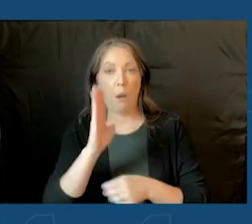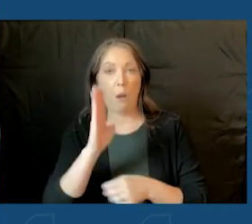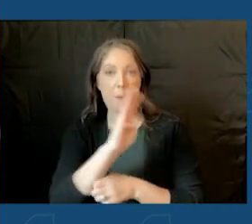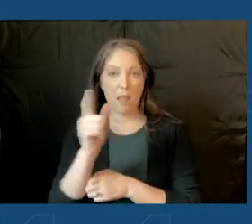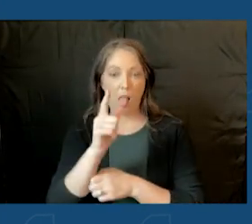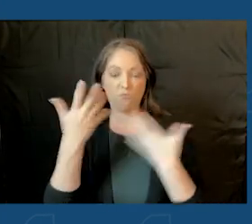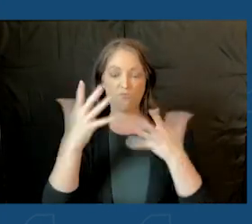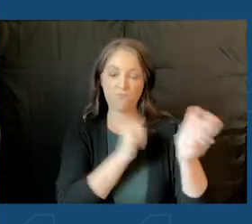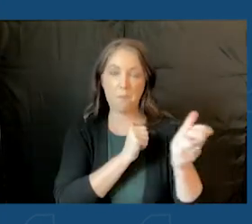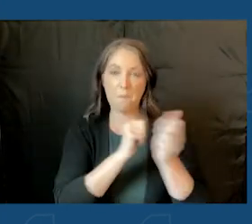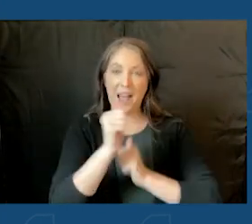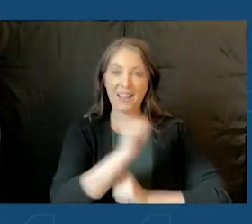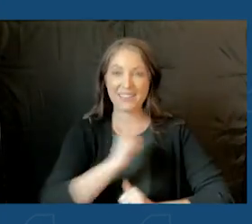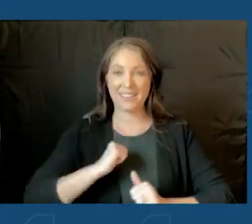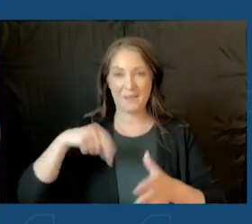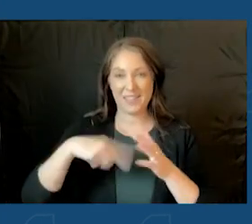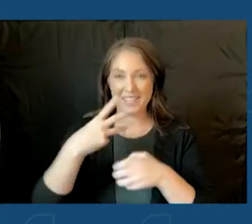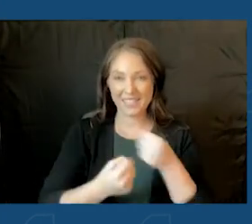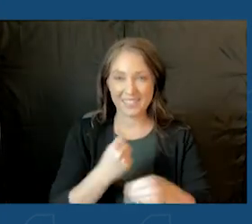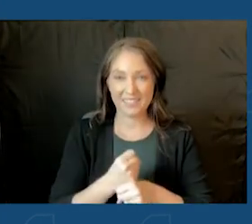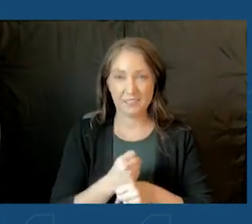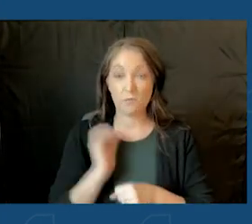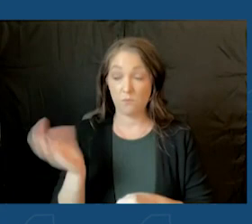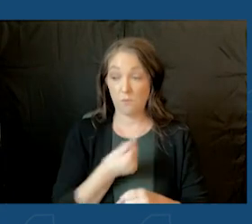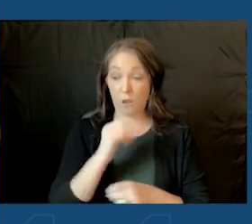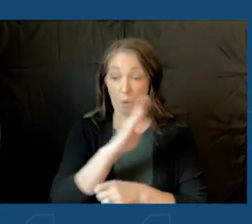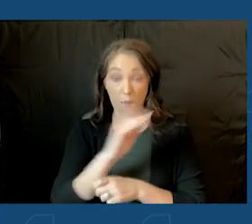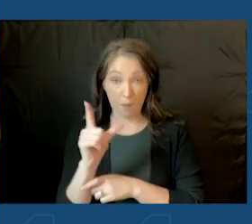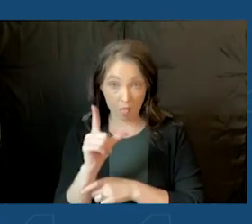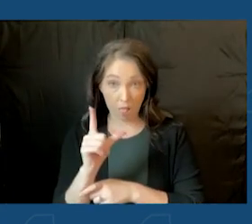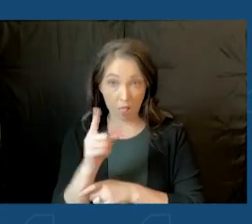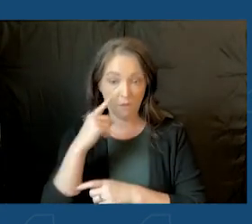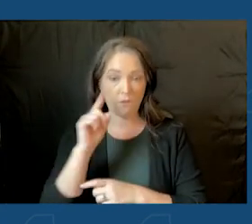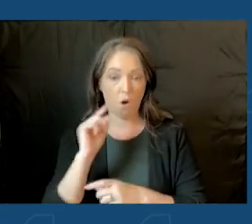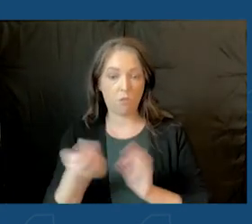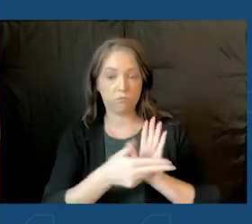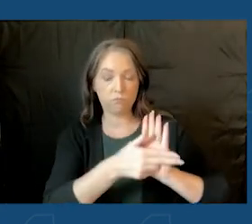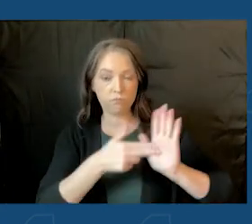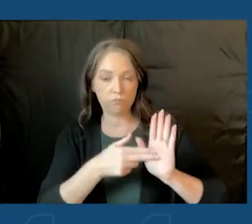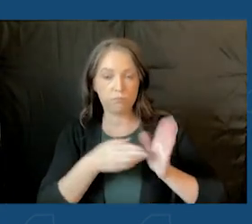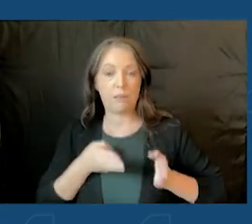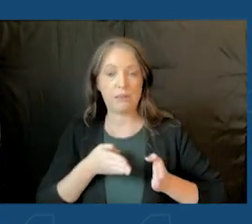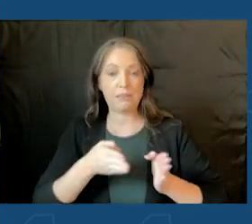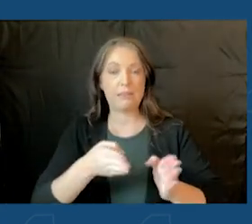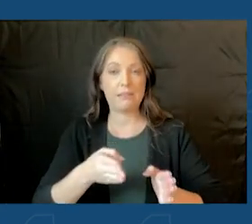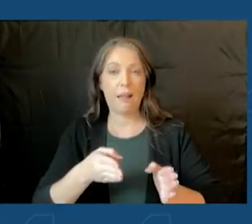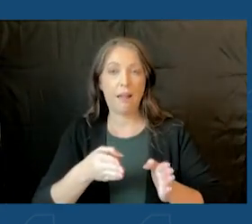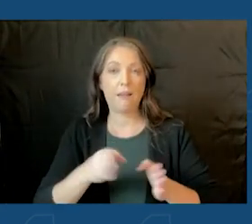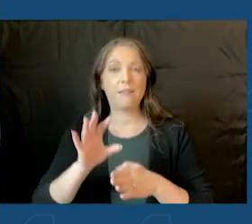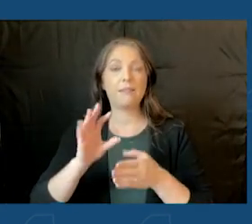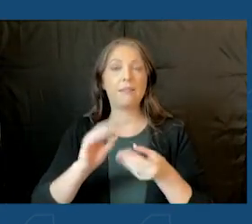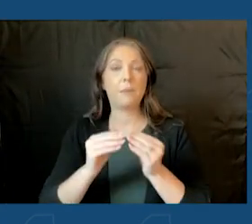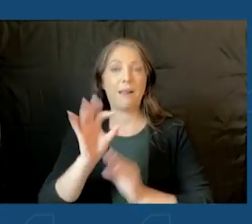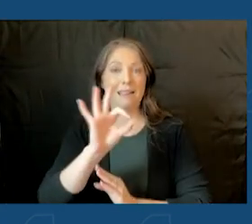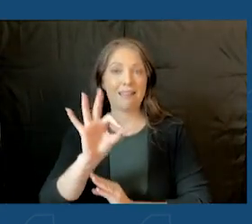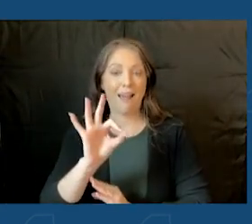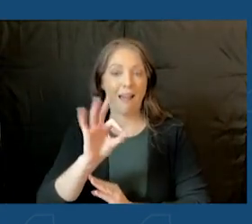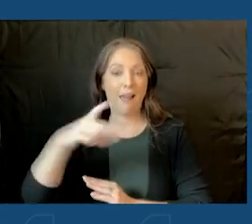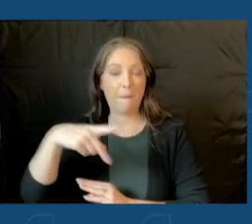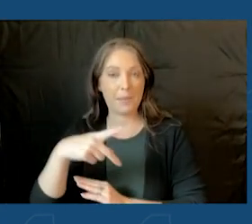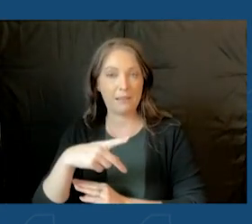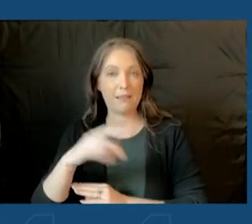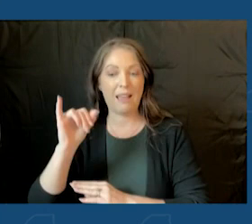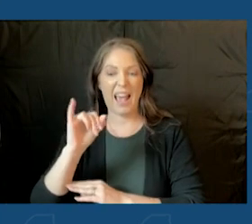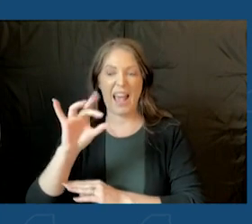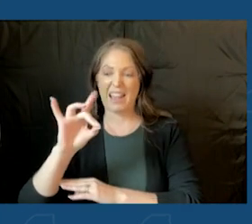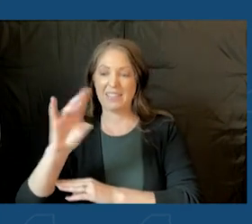the Assembly this year. Our bill to designate State Route 9P between I-87 and East Avenue